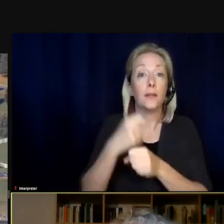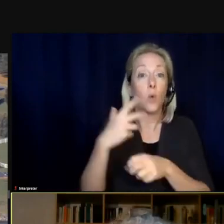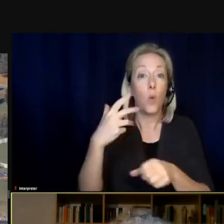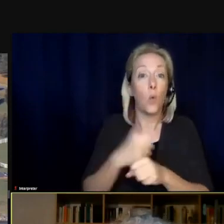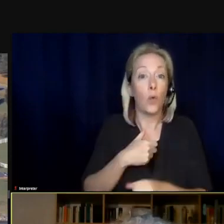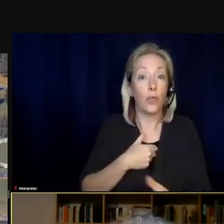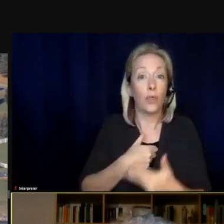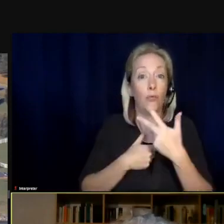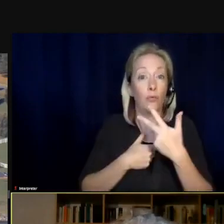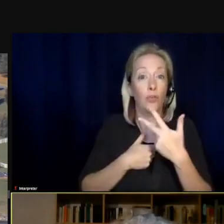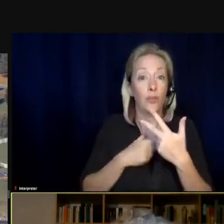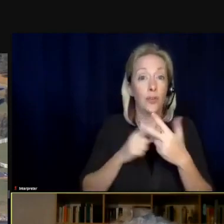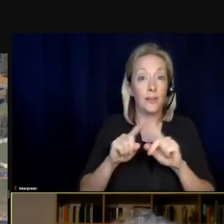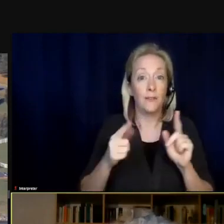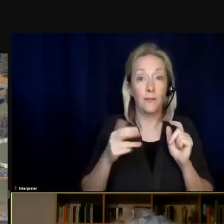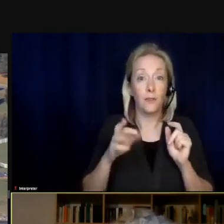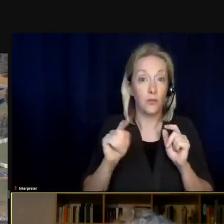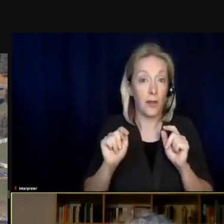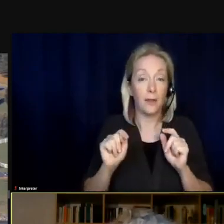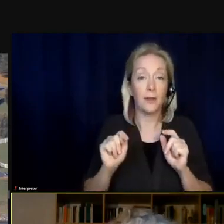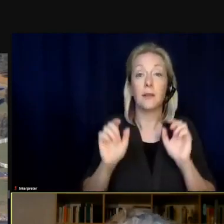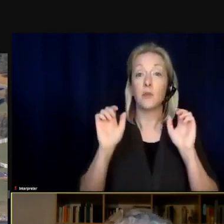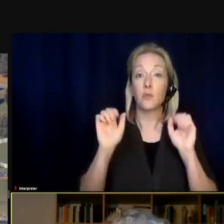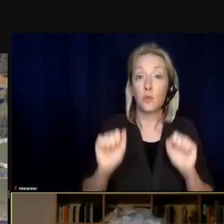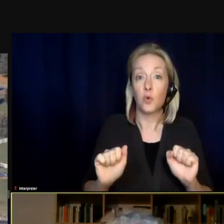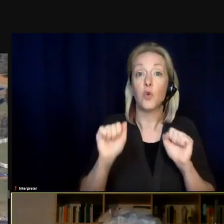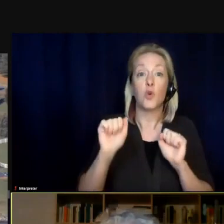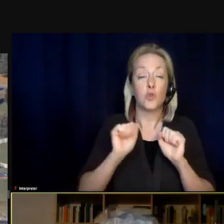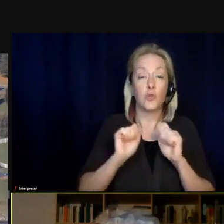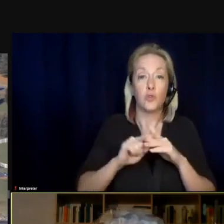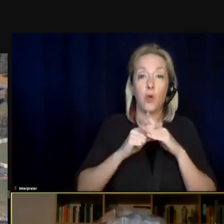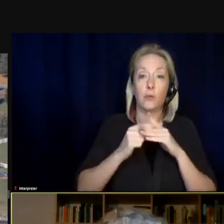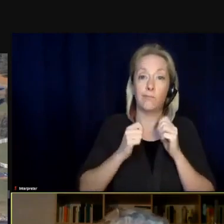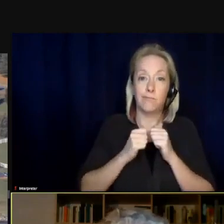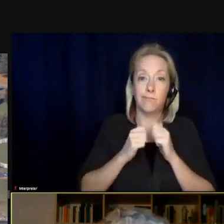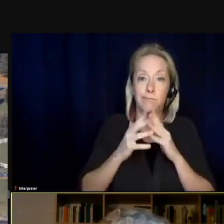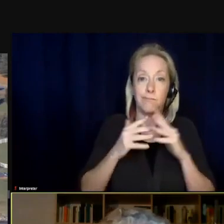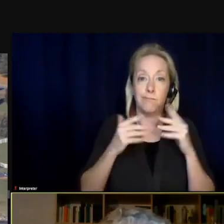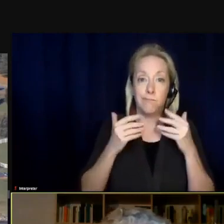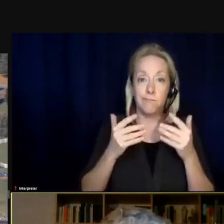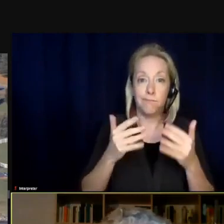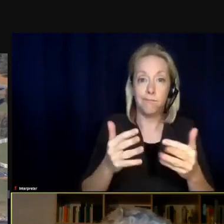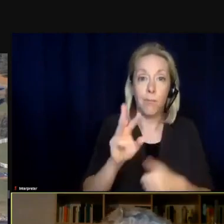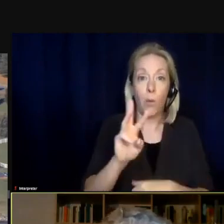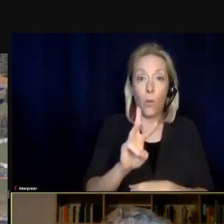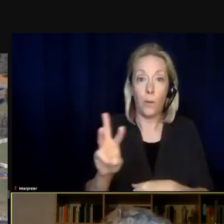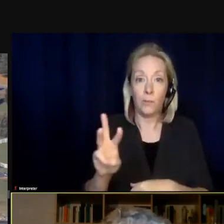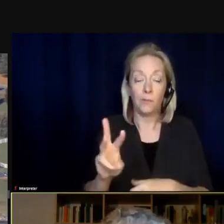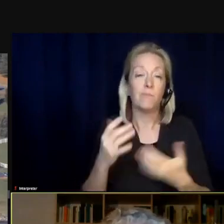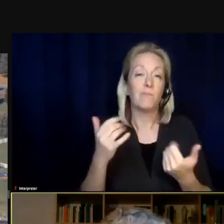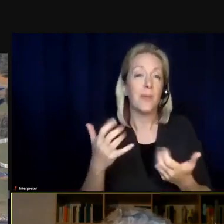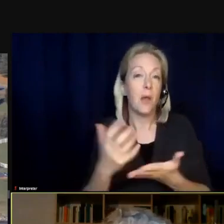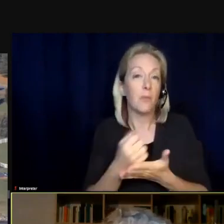grants, and we were able to begin the website. So let me show you a little bit about the